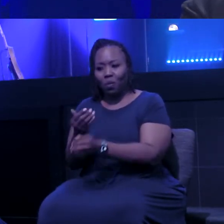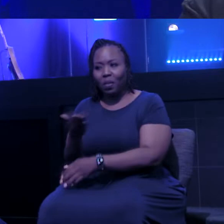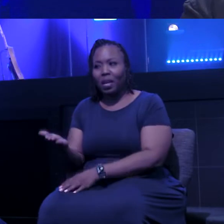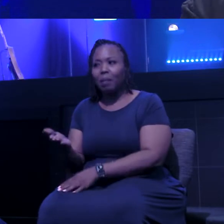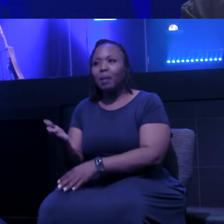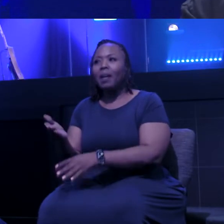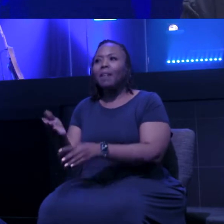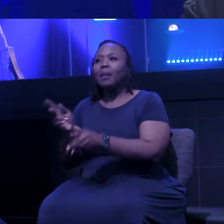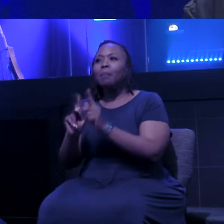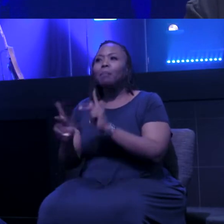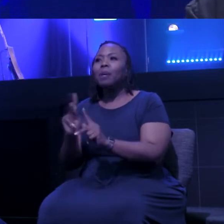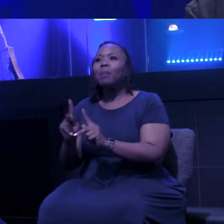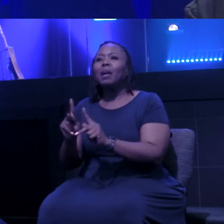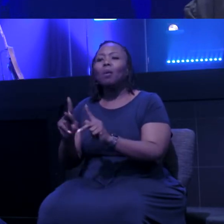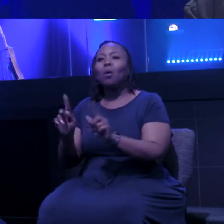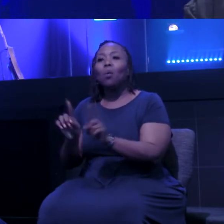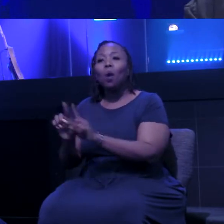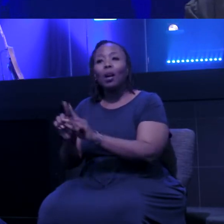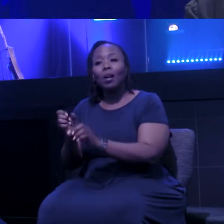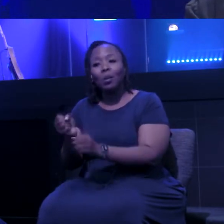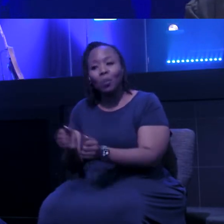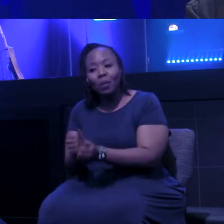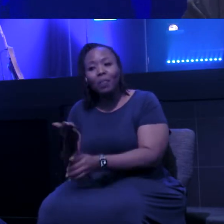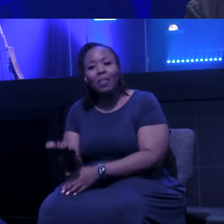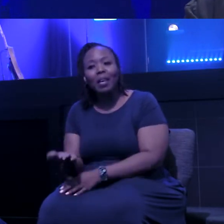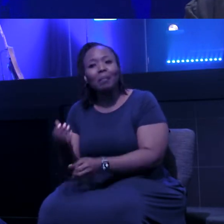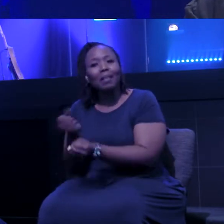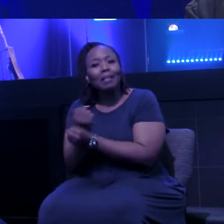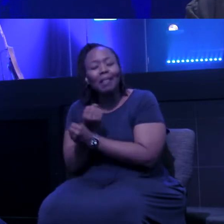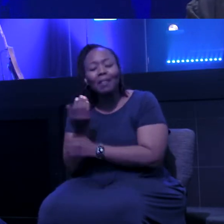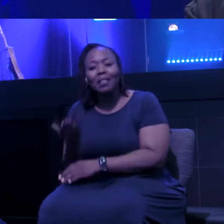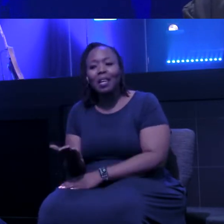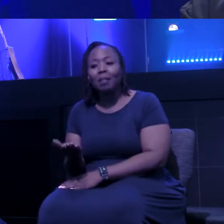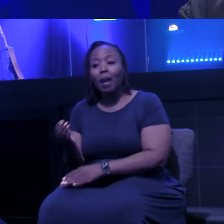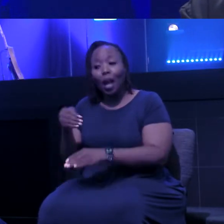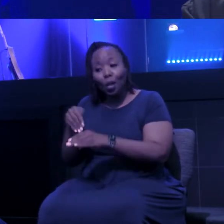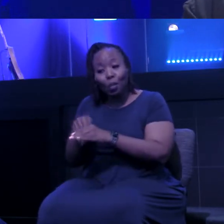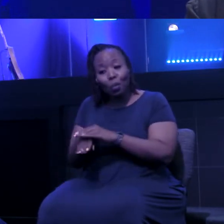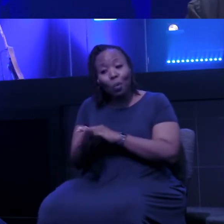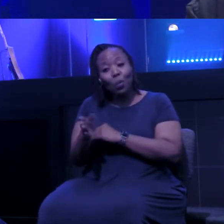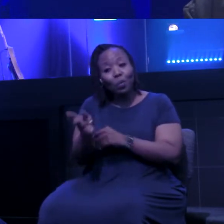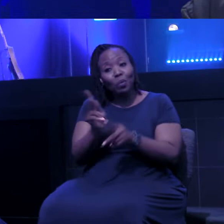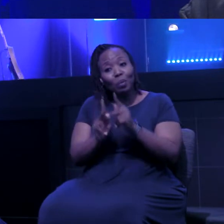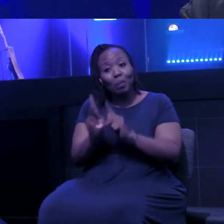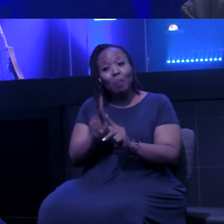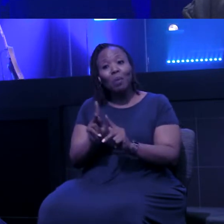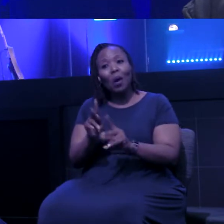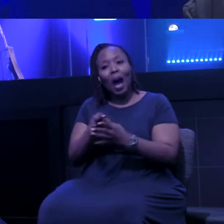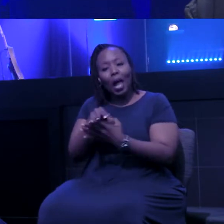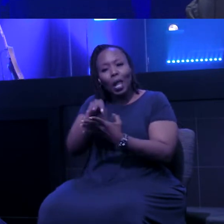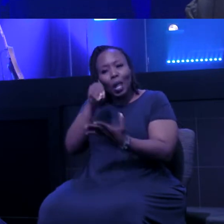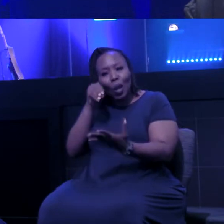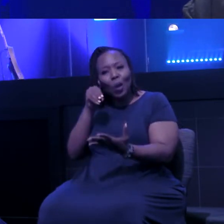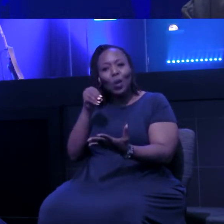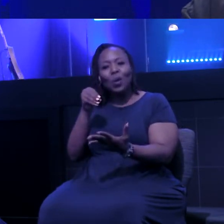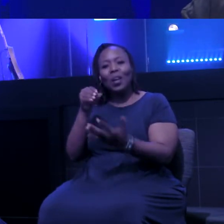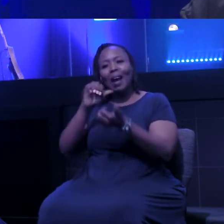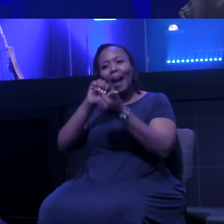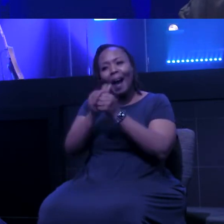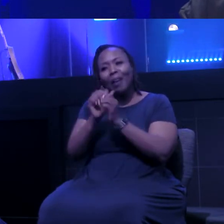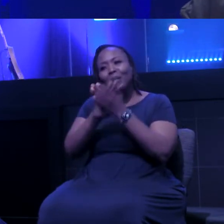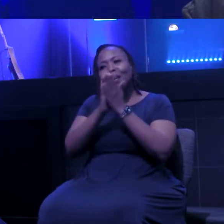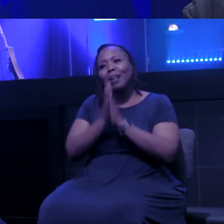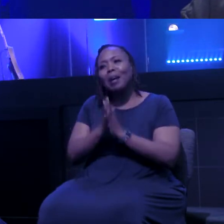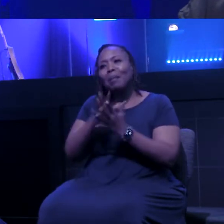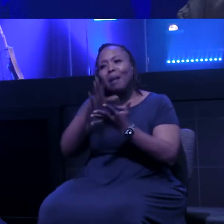were loving and walking with him. And through them, I learned how to what it is to be a husband, to raise